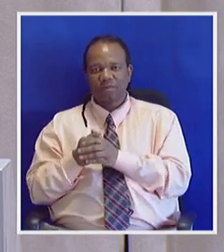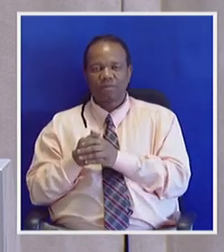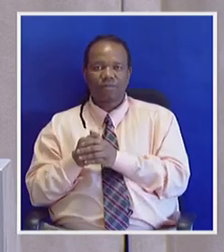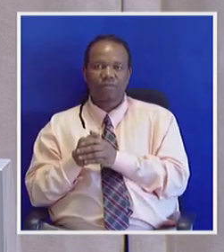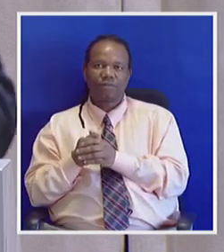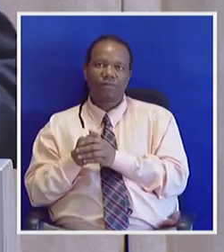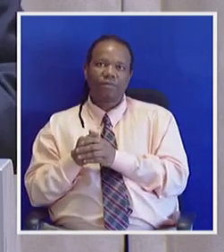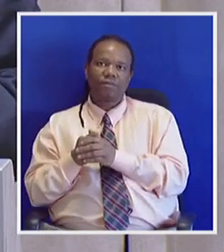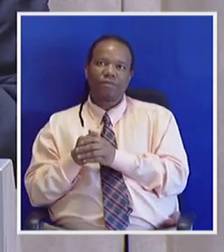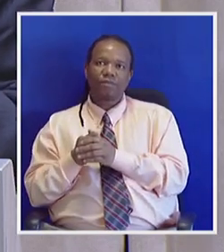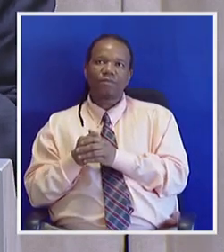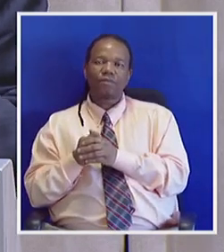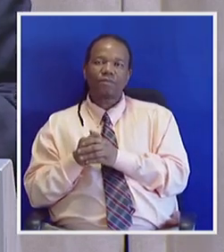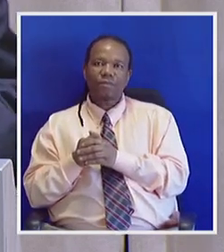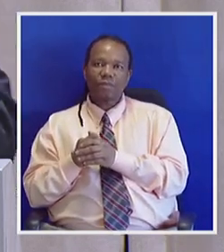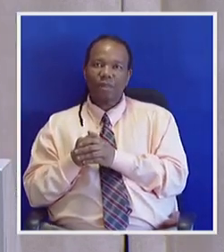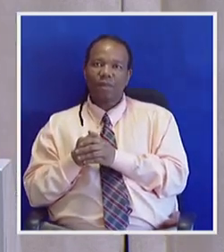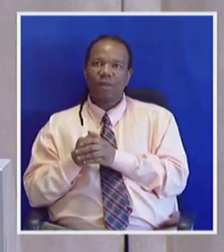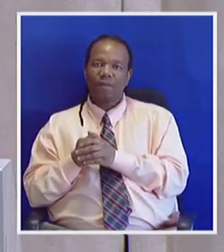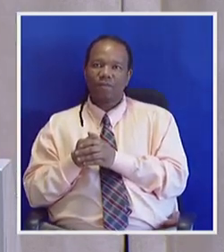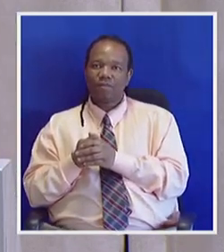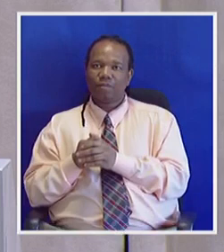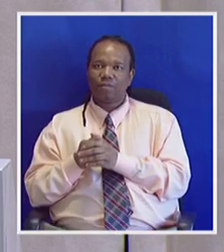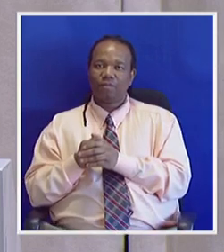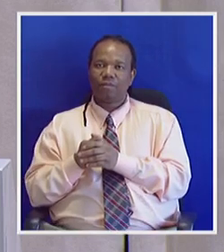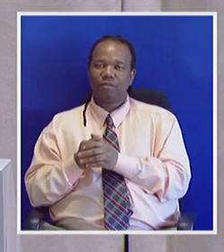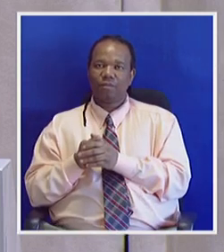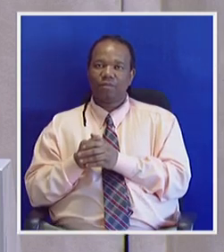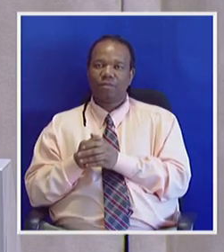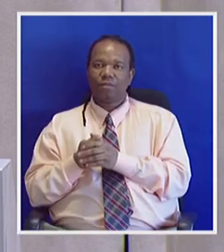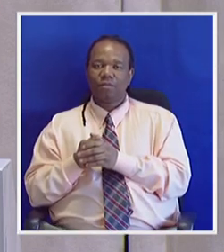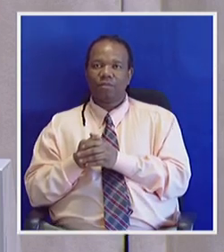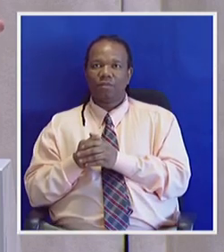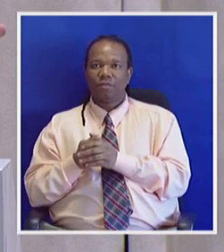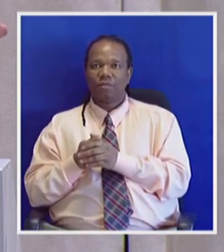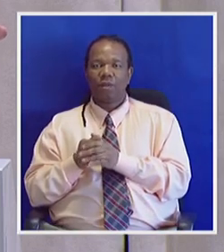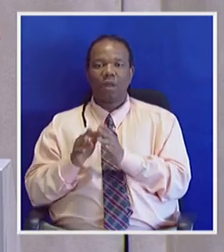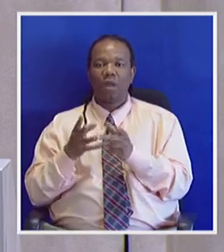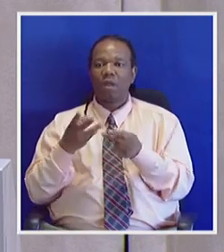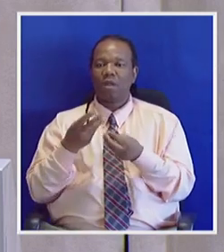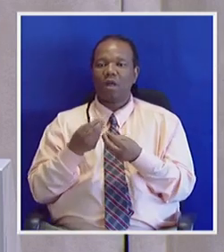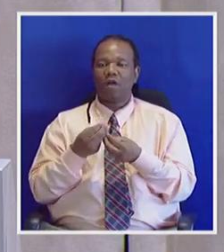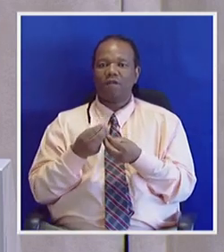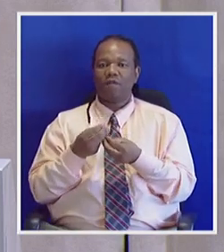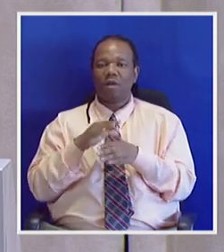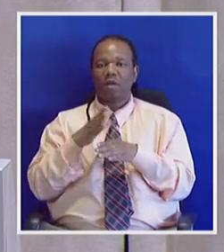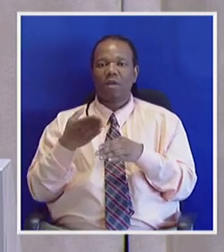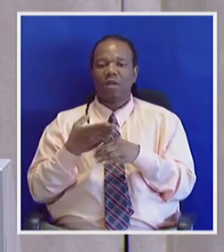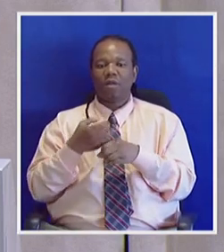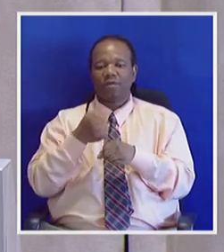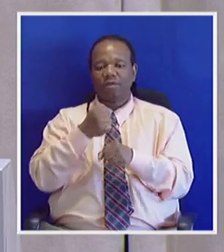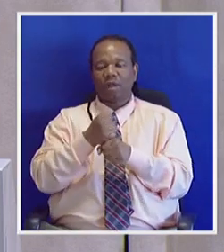also set out what we would call your standards, that if you want to run an